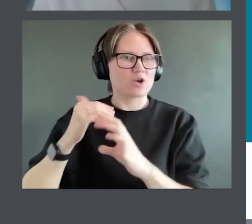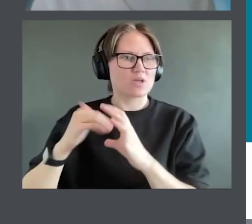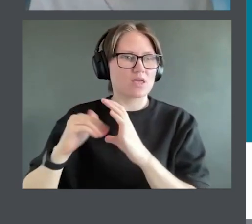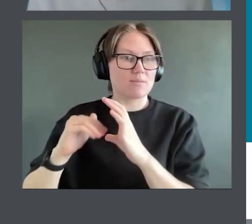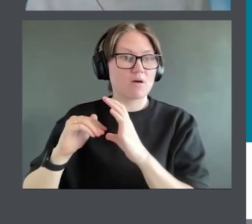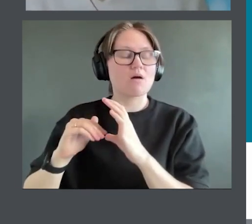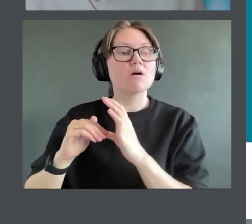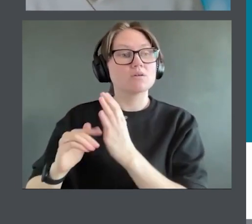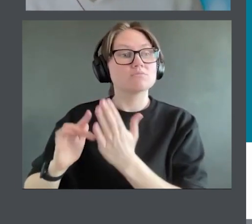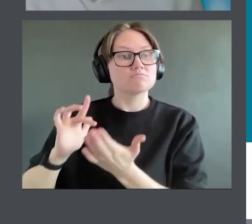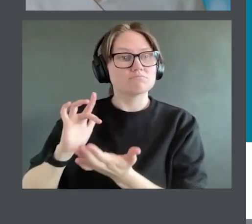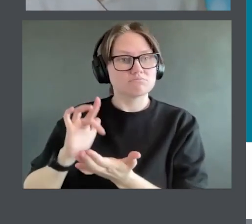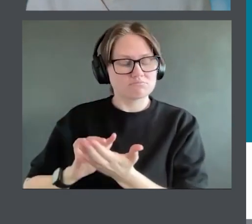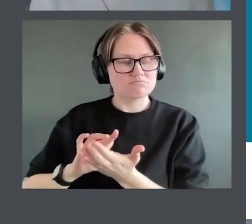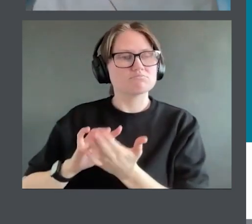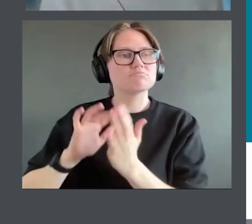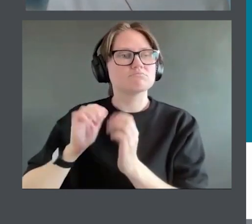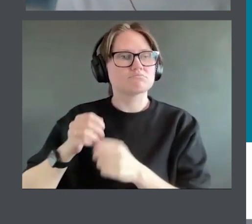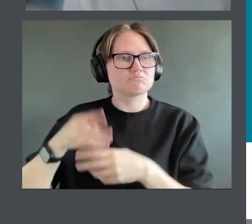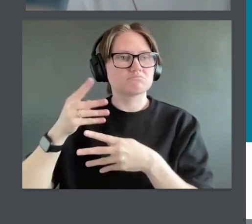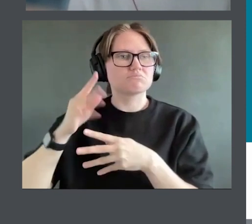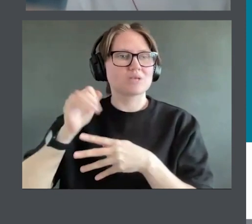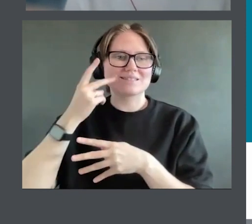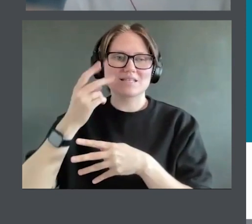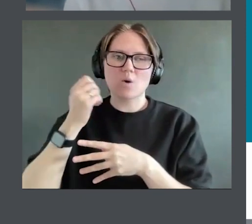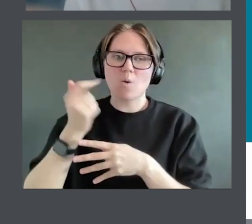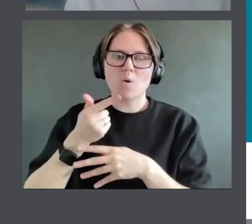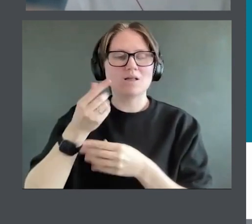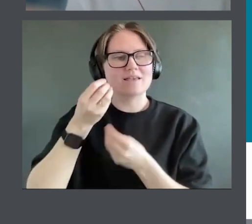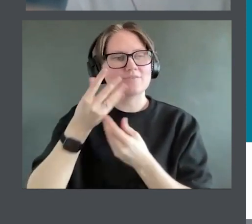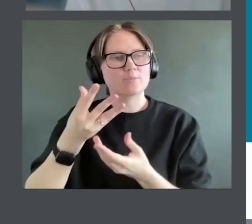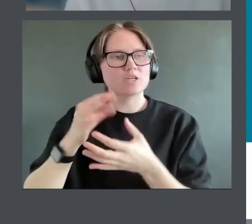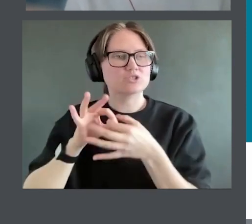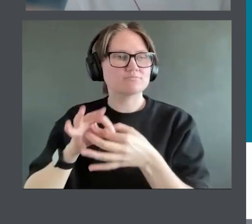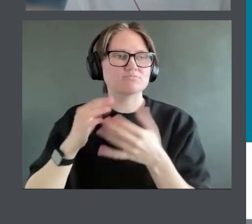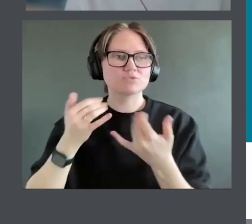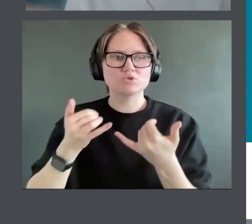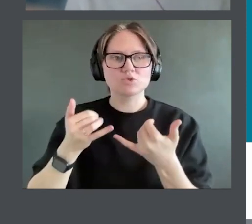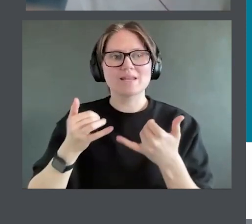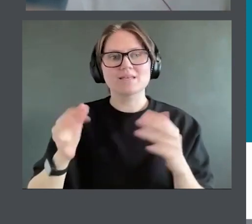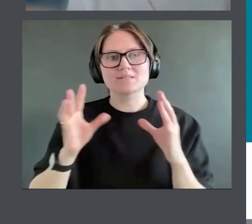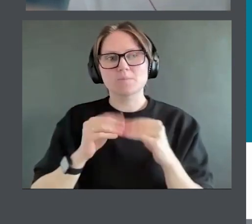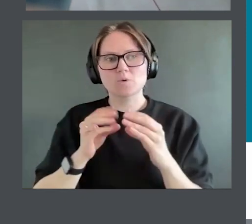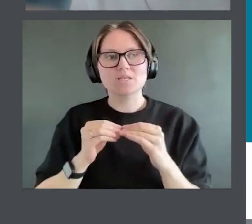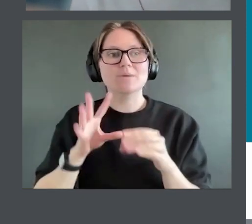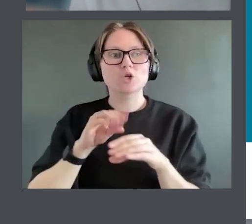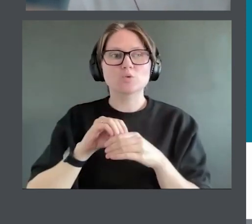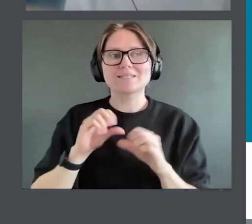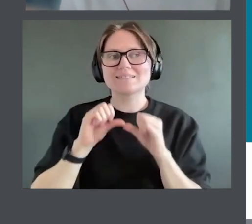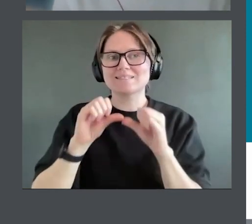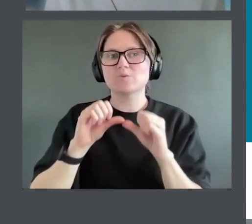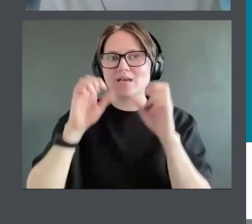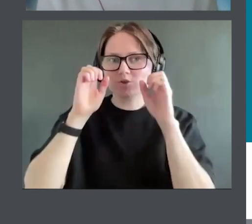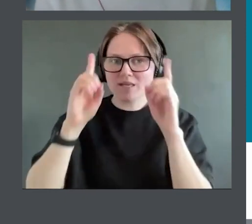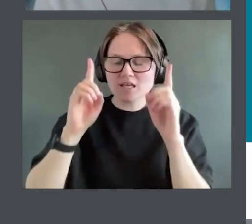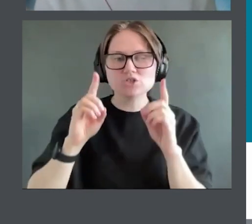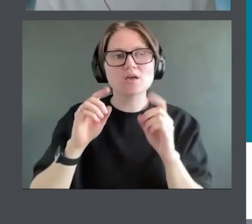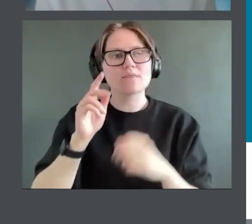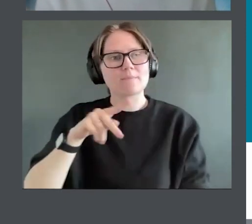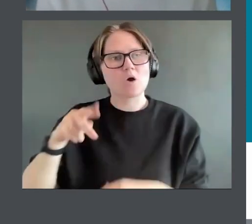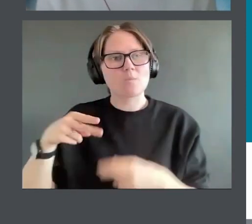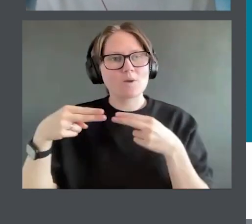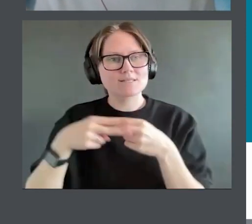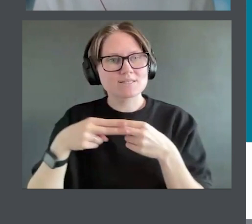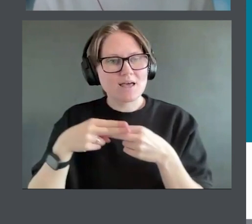find all of the information about today's symposium, including continuing education, all of your PowerPoint slides, as well